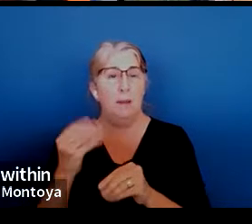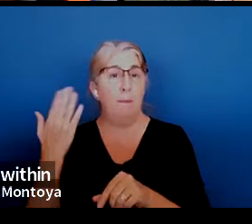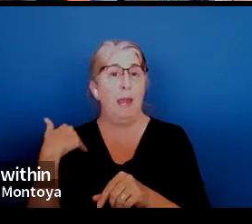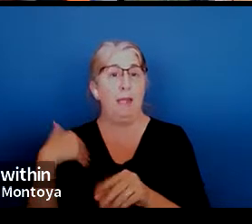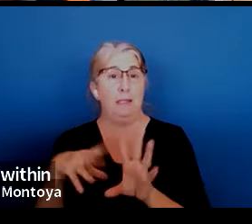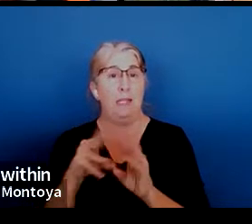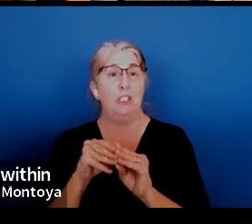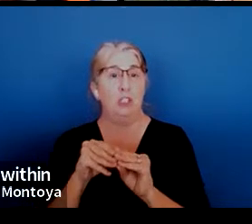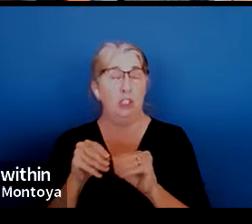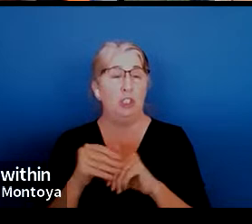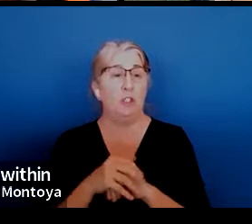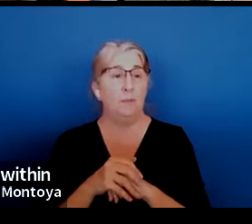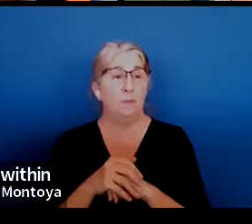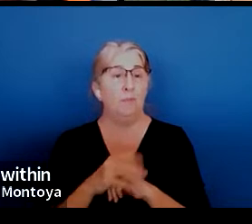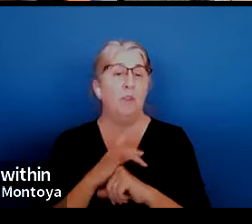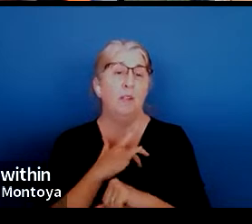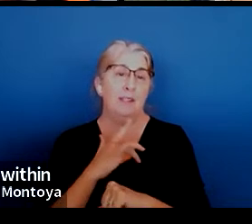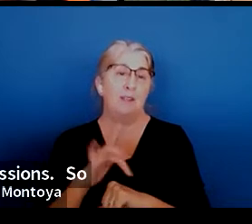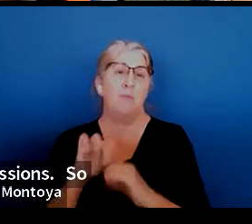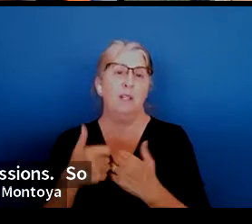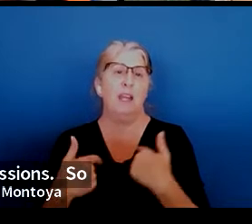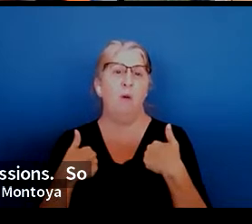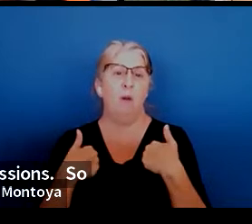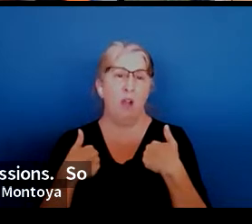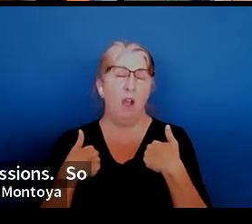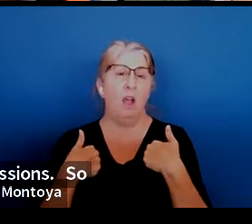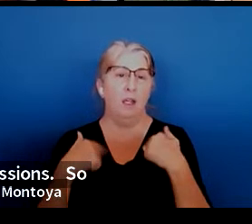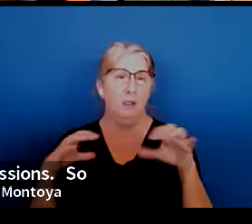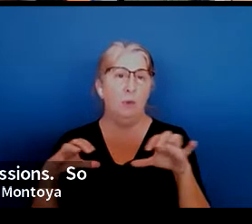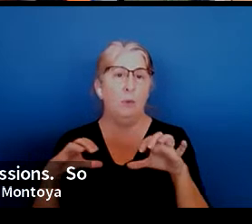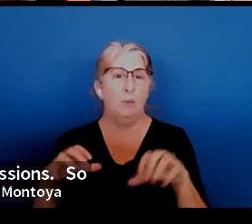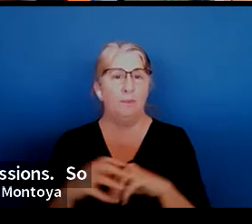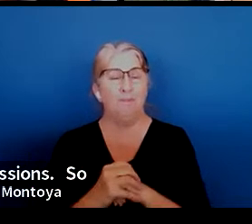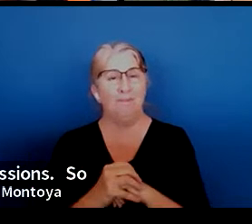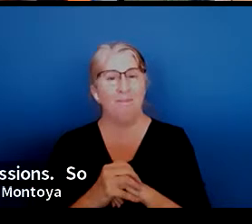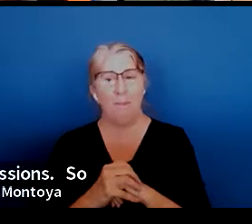sessions. So that's usually how I go about that.